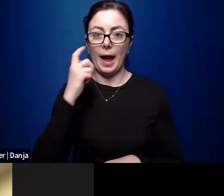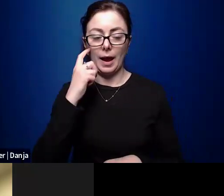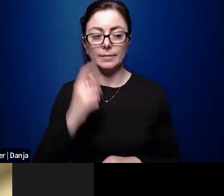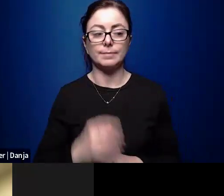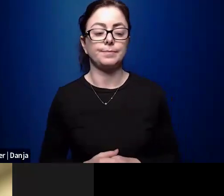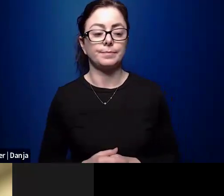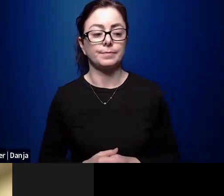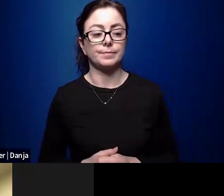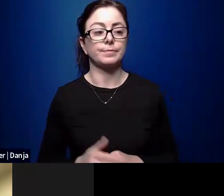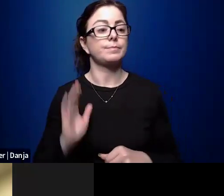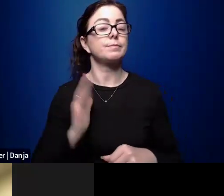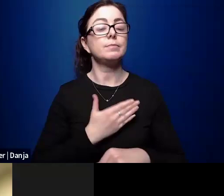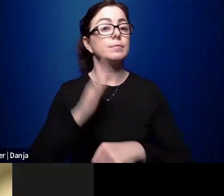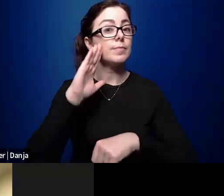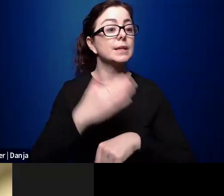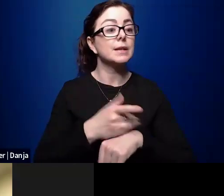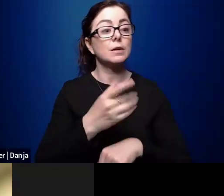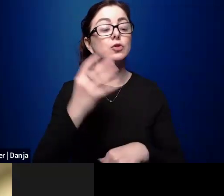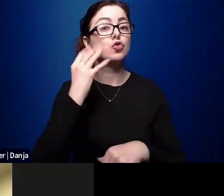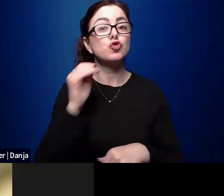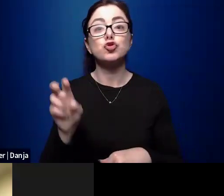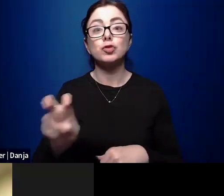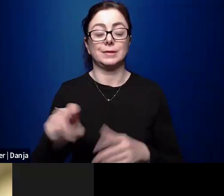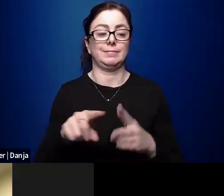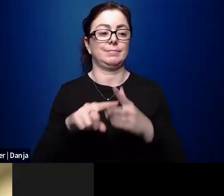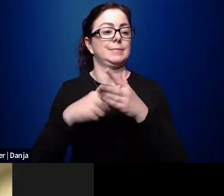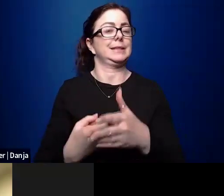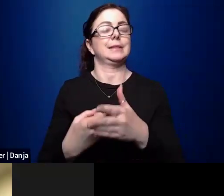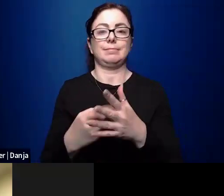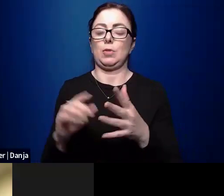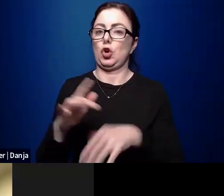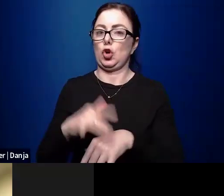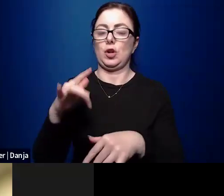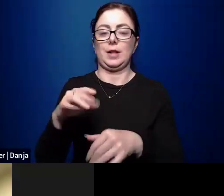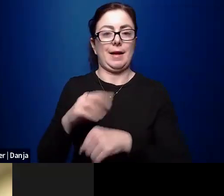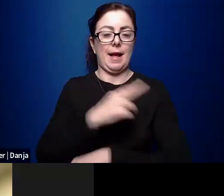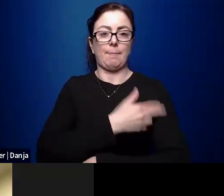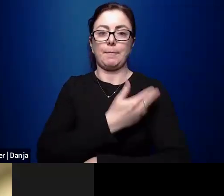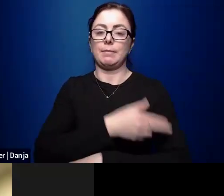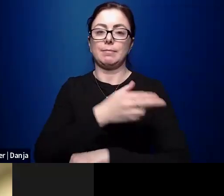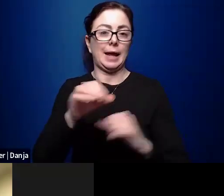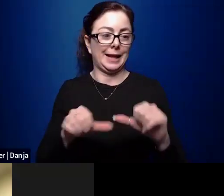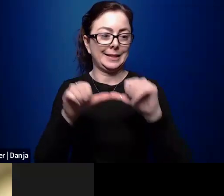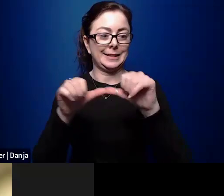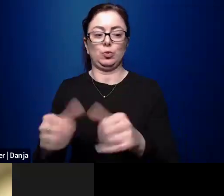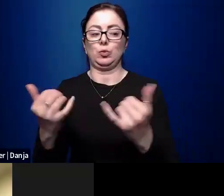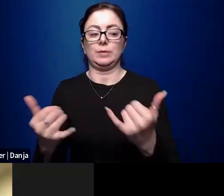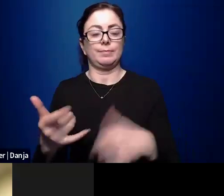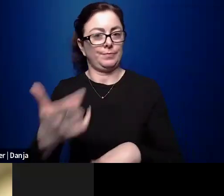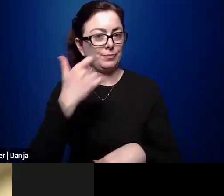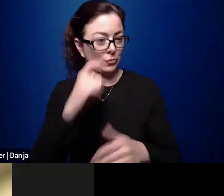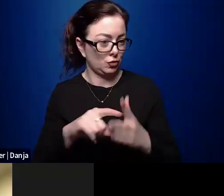Our son's journey began in those early days in the hospital and continues on today as he just recently started the 4th